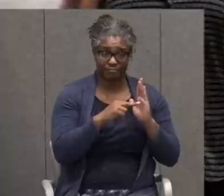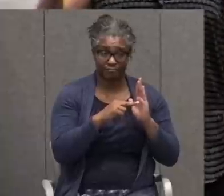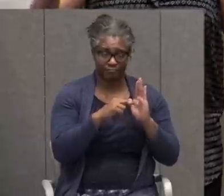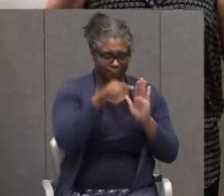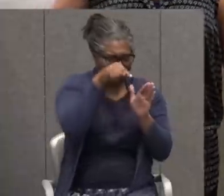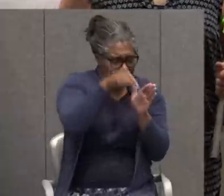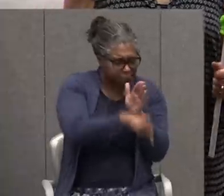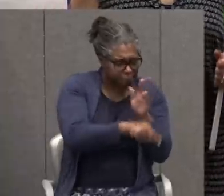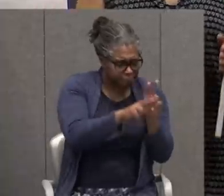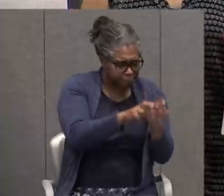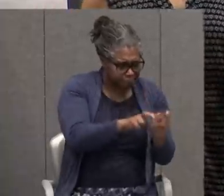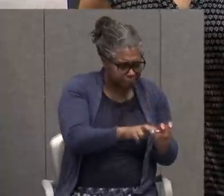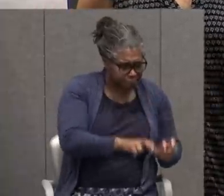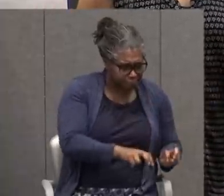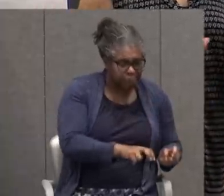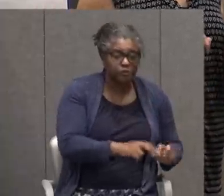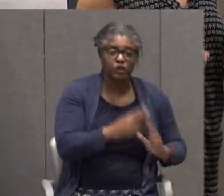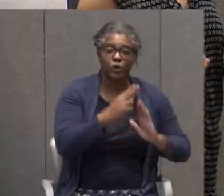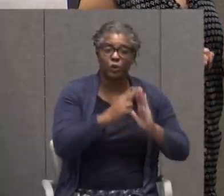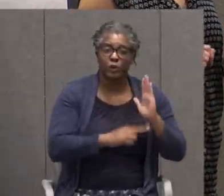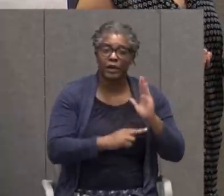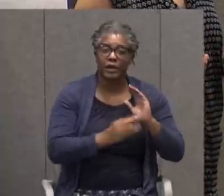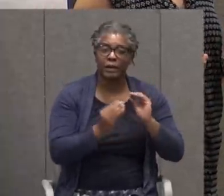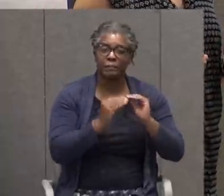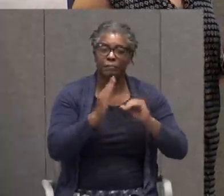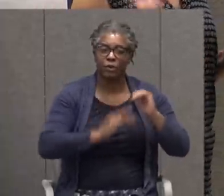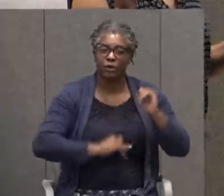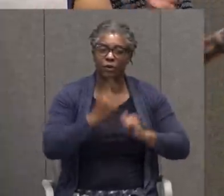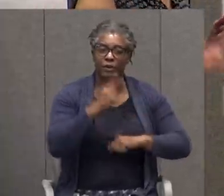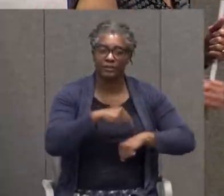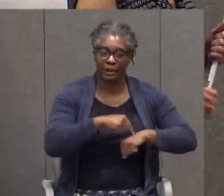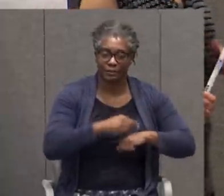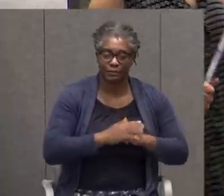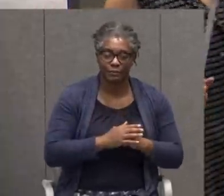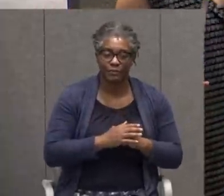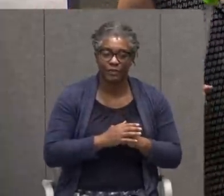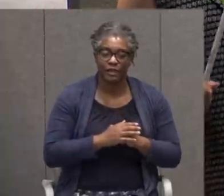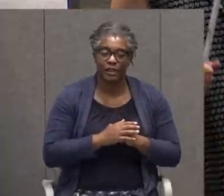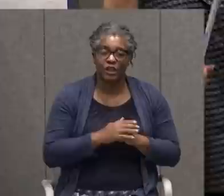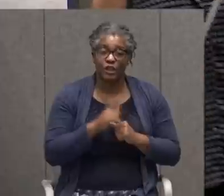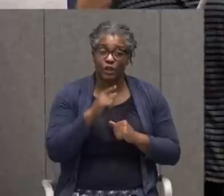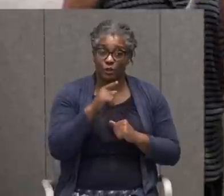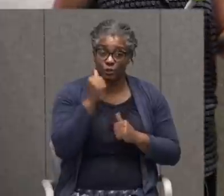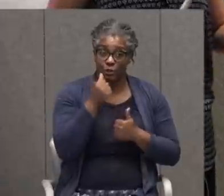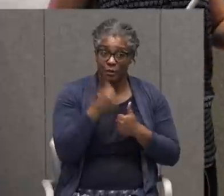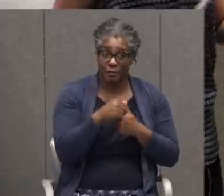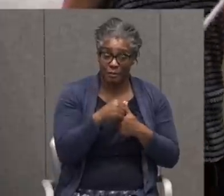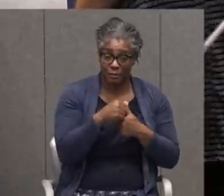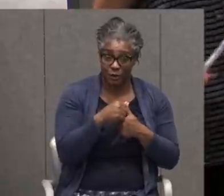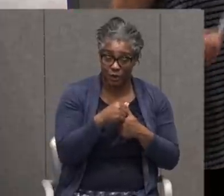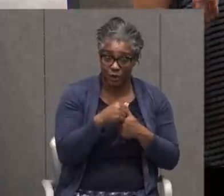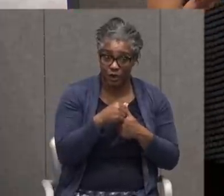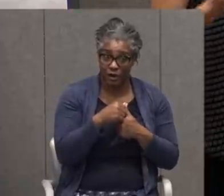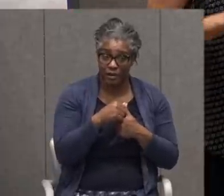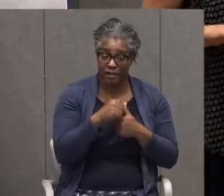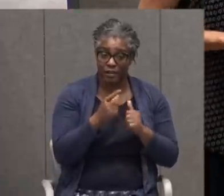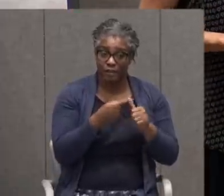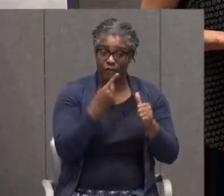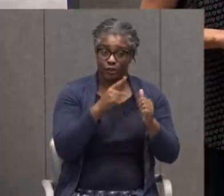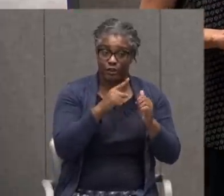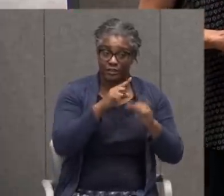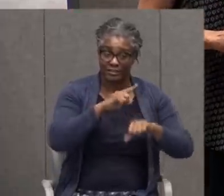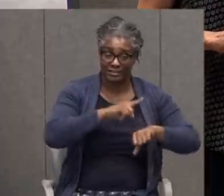And do you remember what we do the first time we read? If you said just reading for vocabulary and meaning,